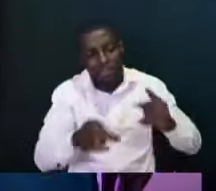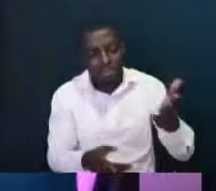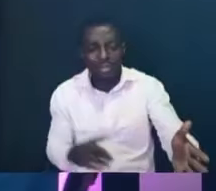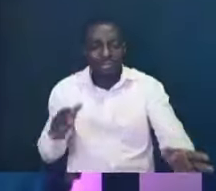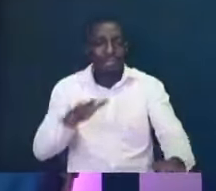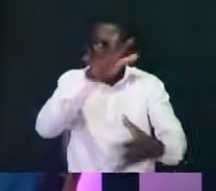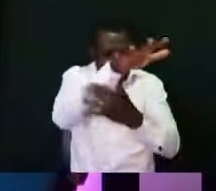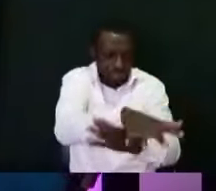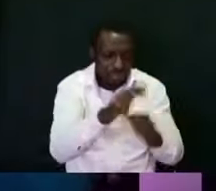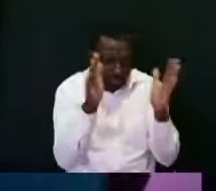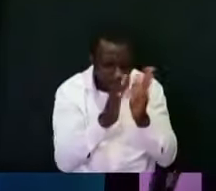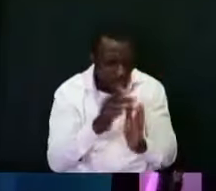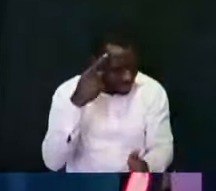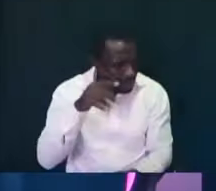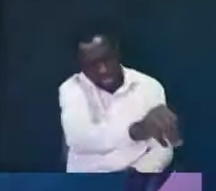Pray.